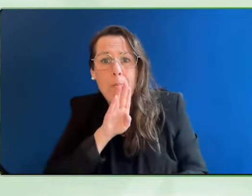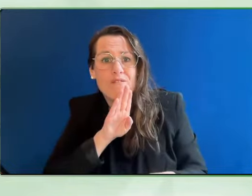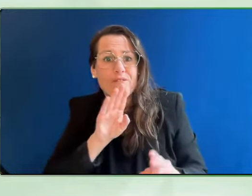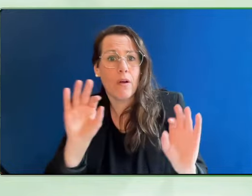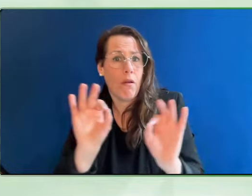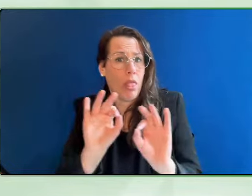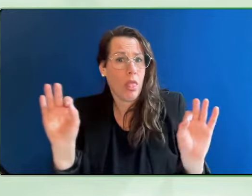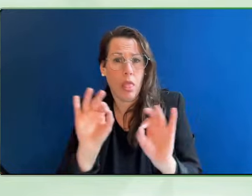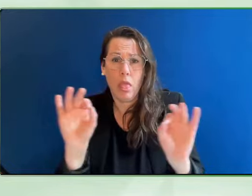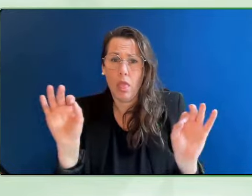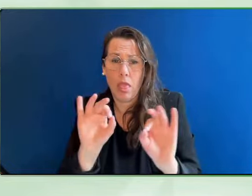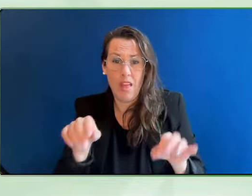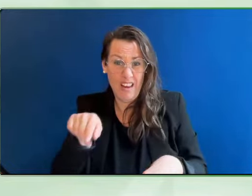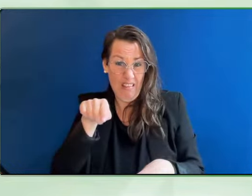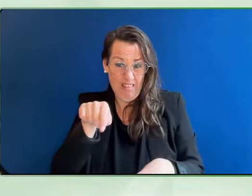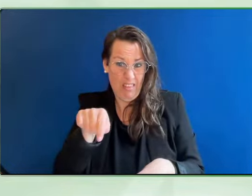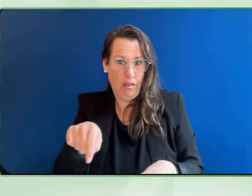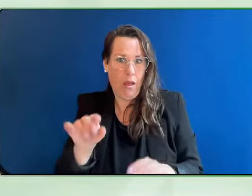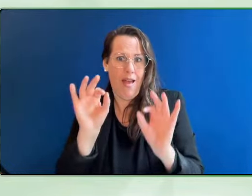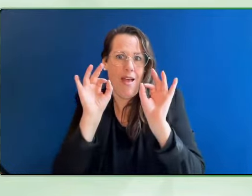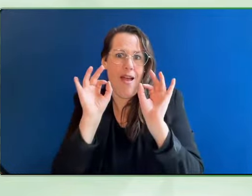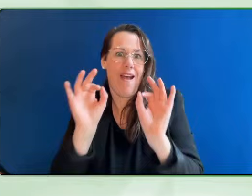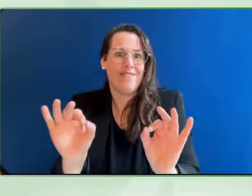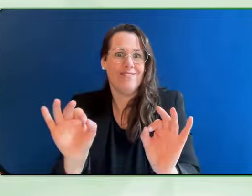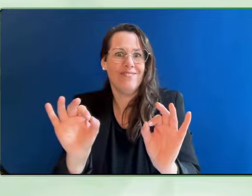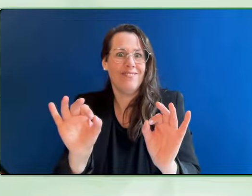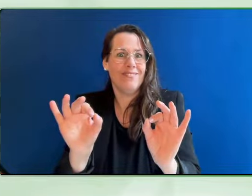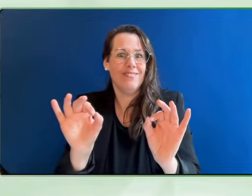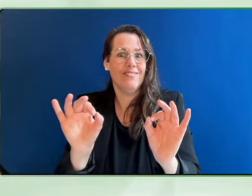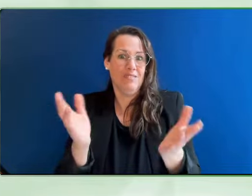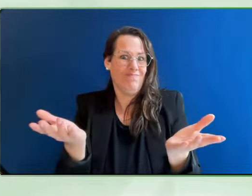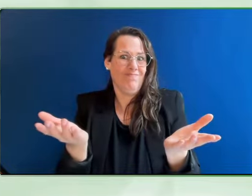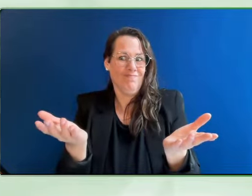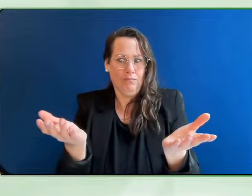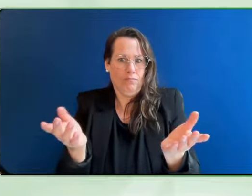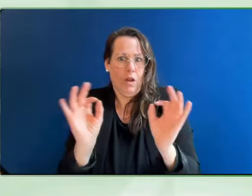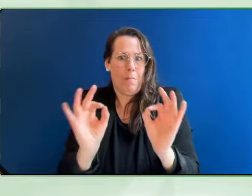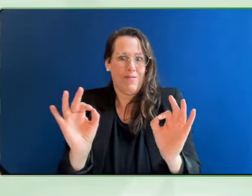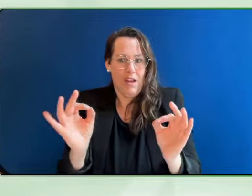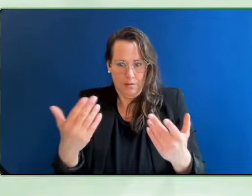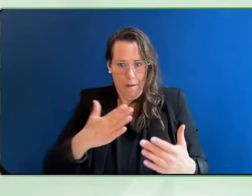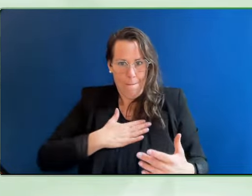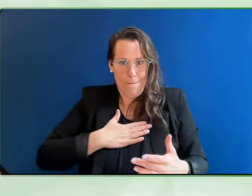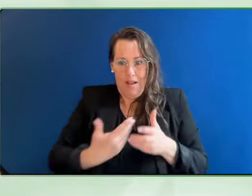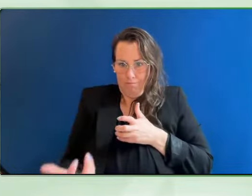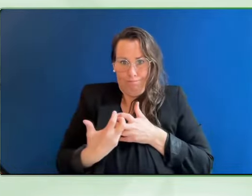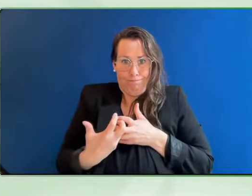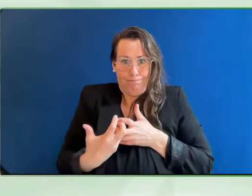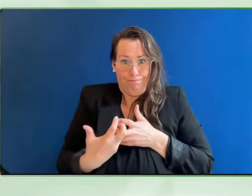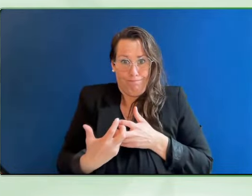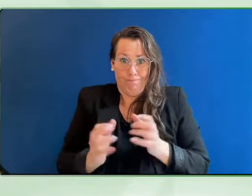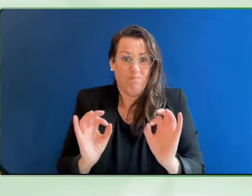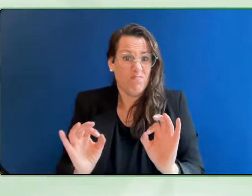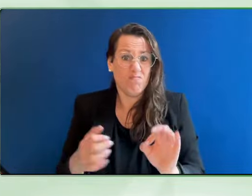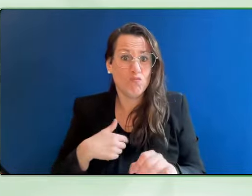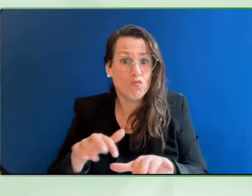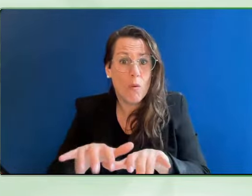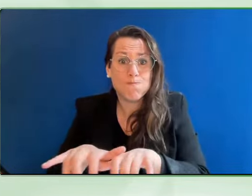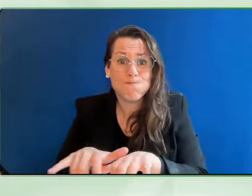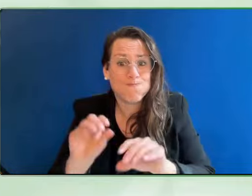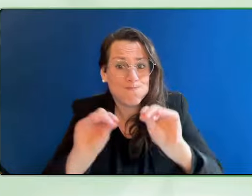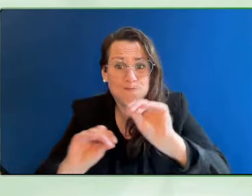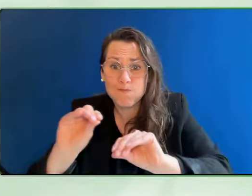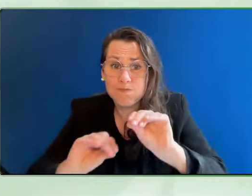share it with, and I think even if nobody would listen to the music that I do, I would do the